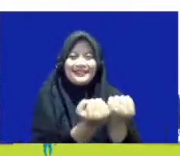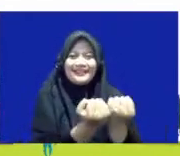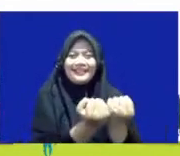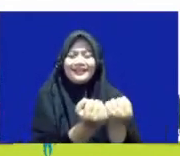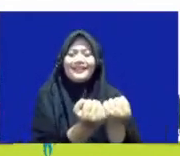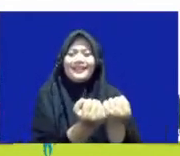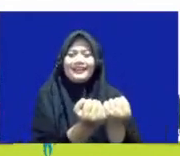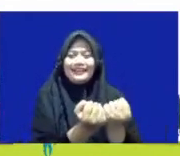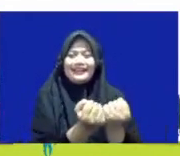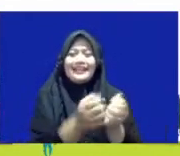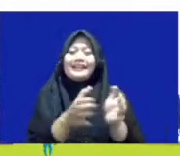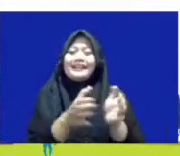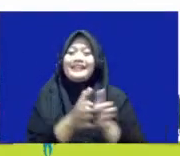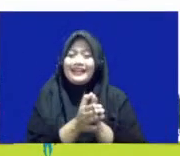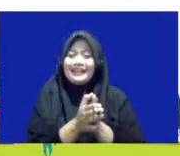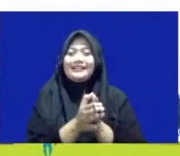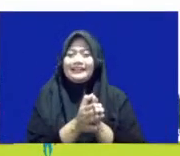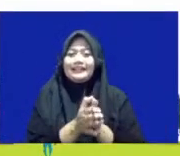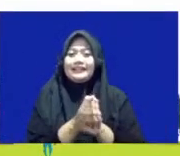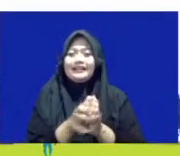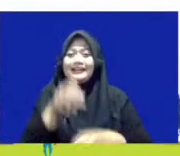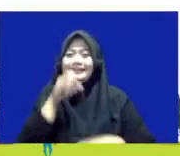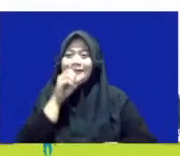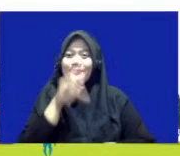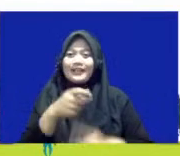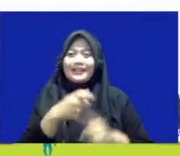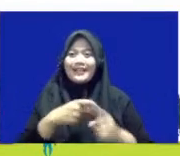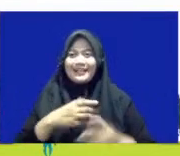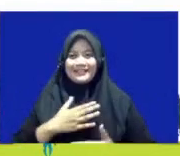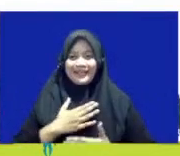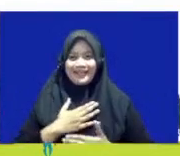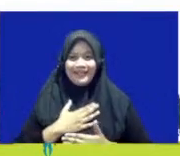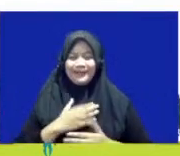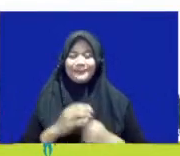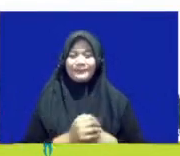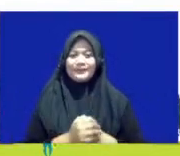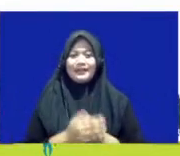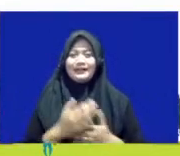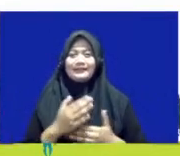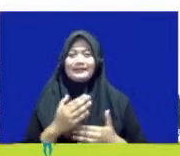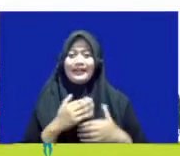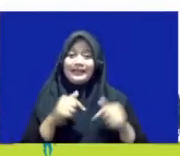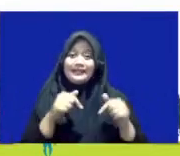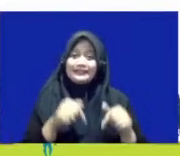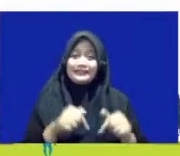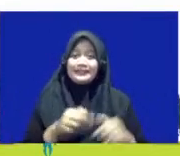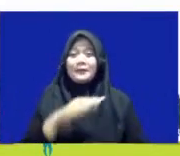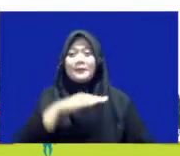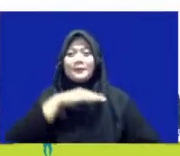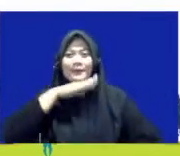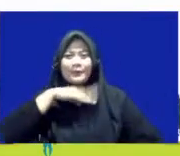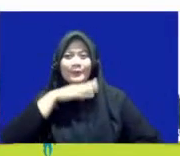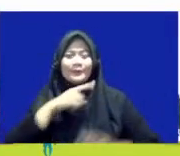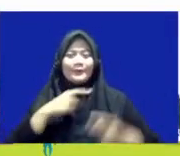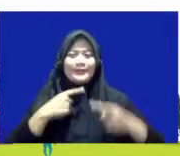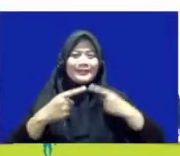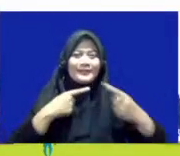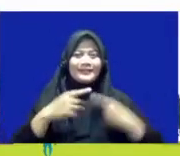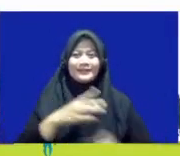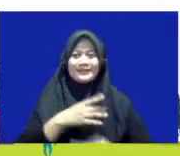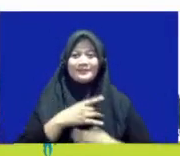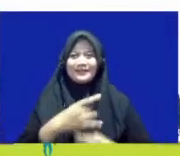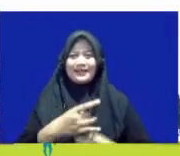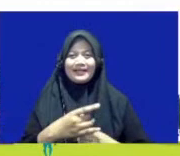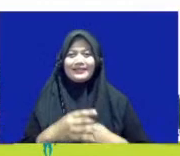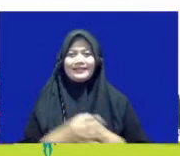waiting happily to hear some interesting discussion from others. And I also